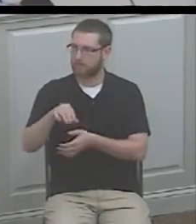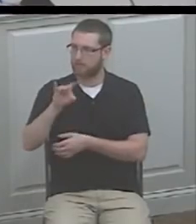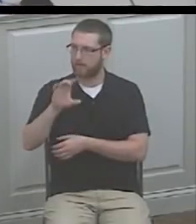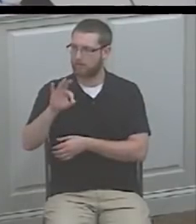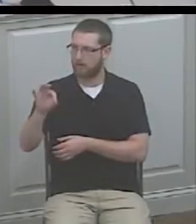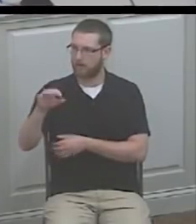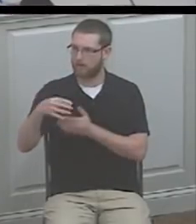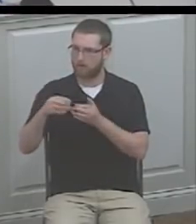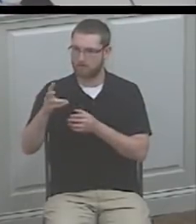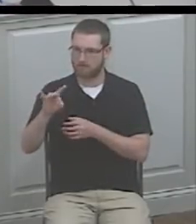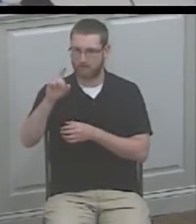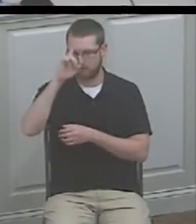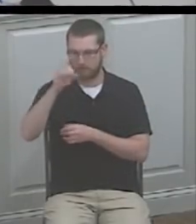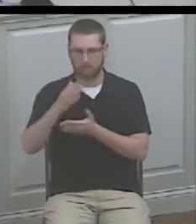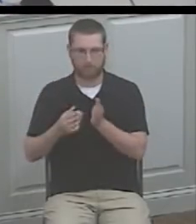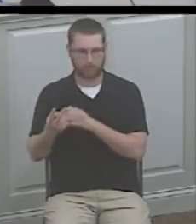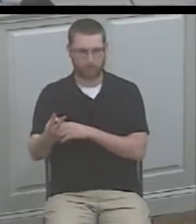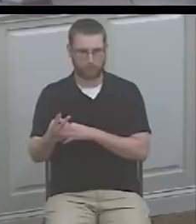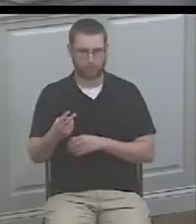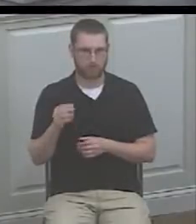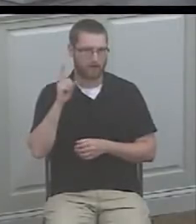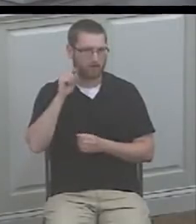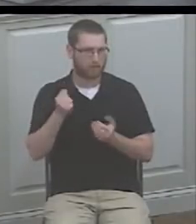$309,899.68 for Phase 2. Do I hear a motion, Commission?